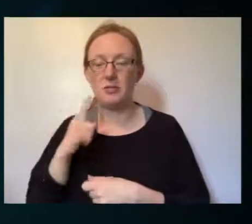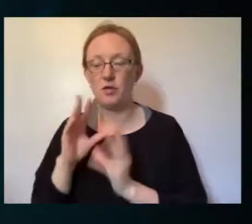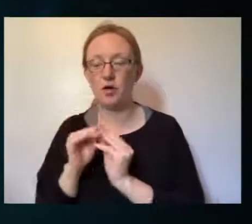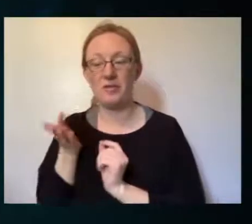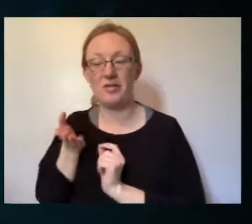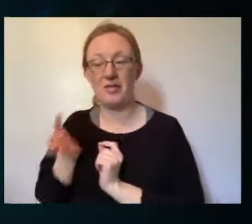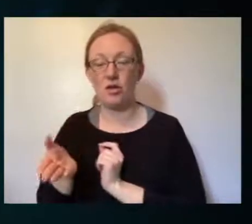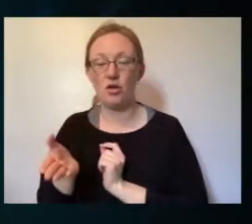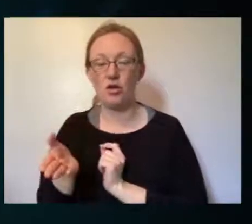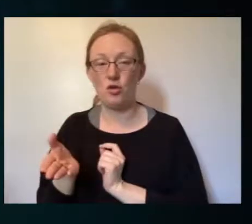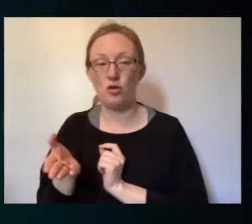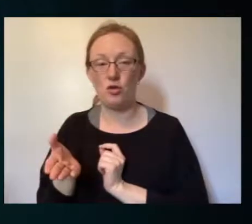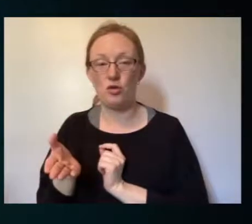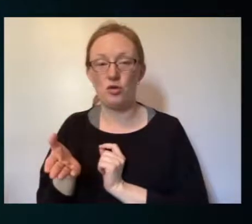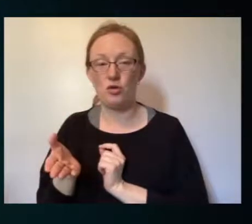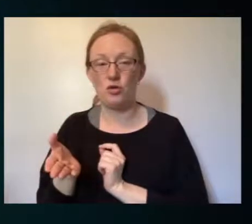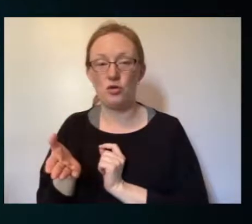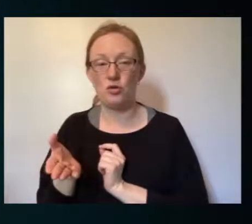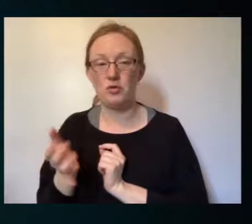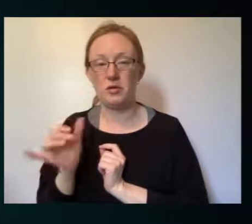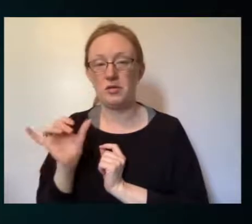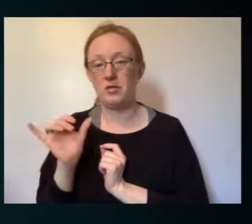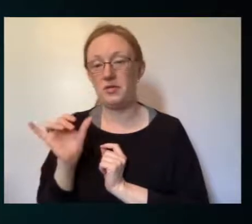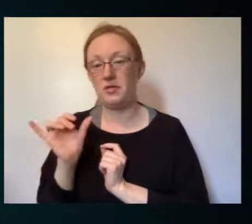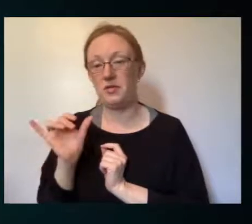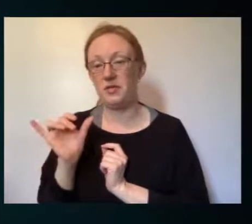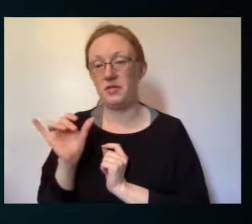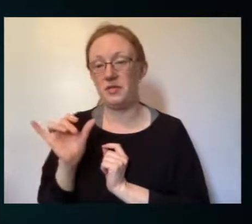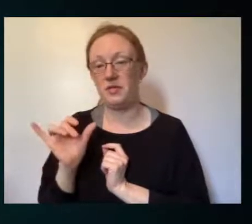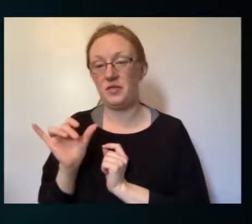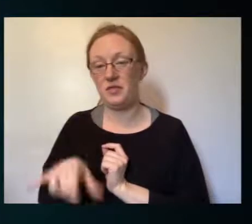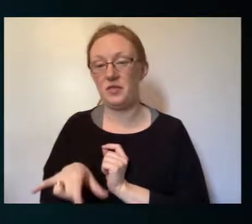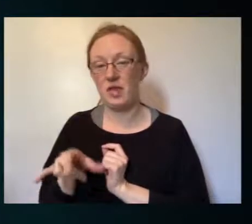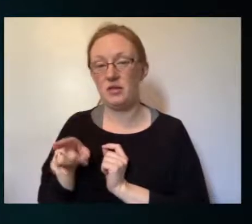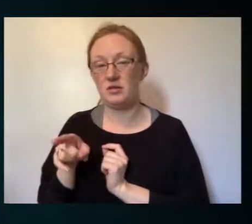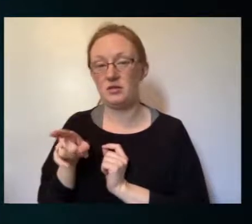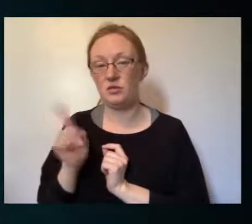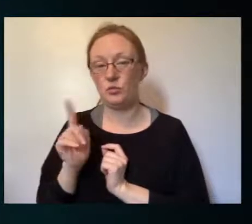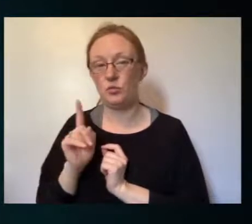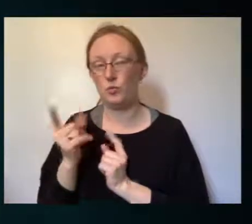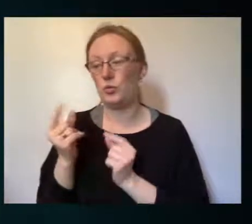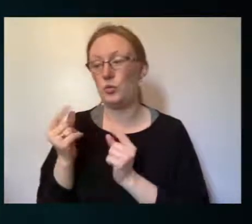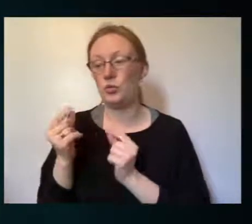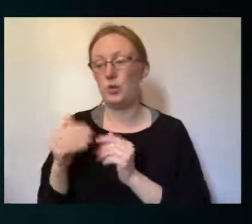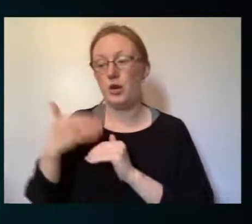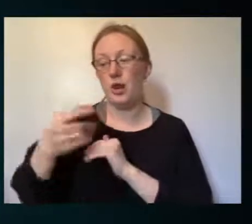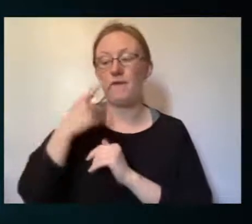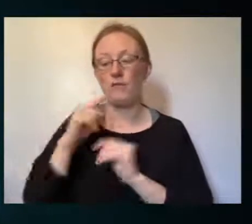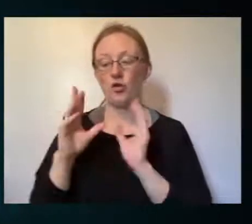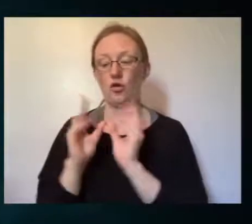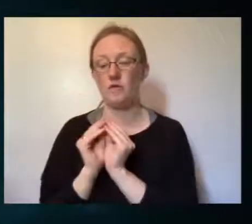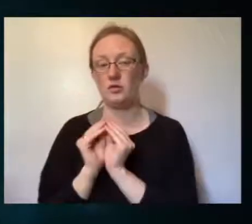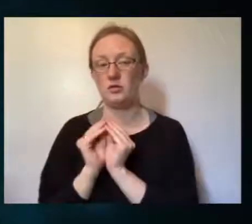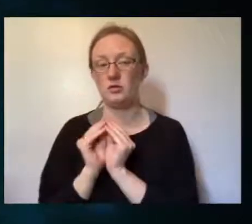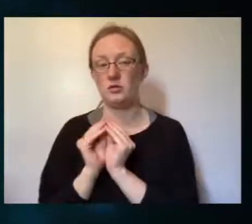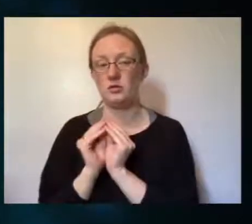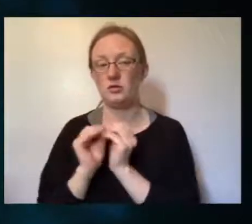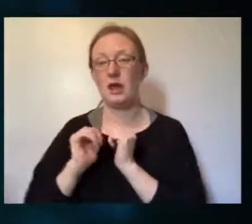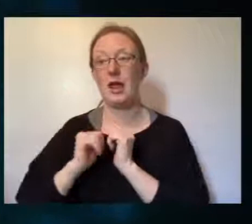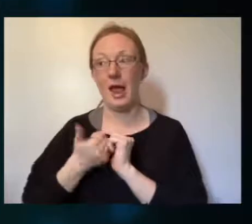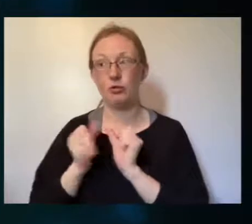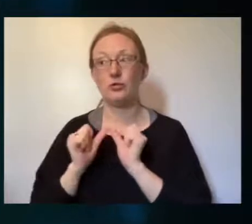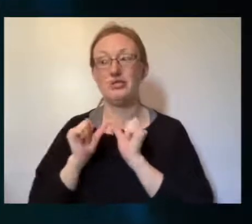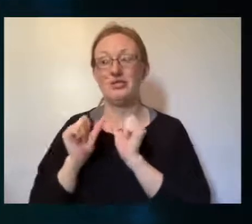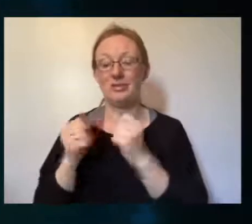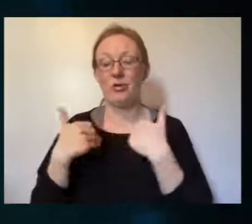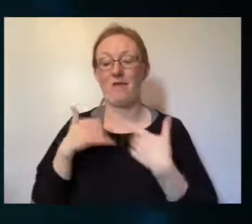So that is essentially looking where to take the conference next and how to keep the conference going